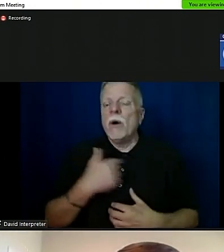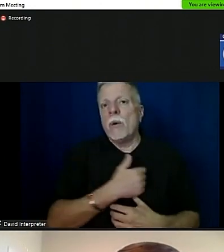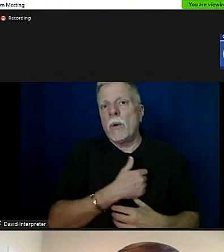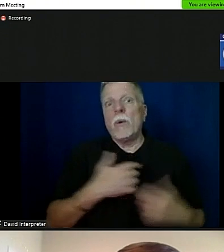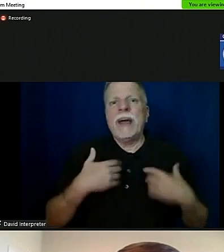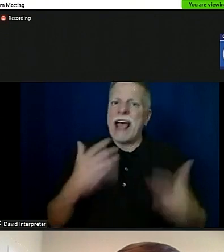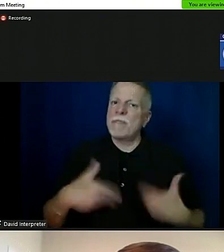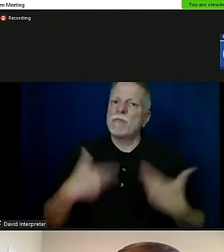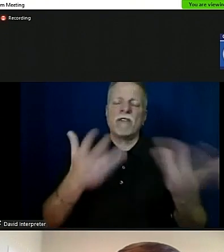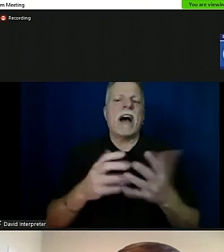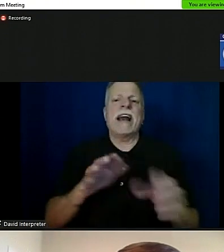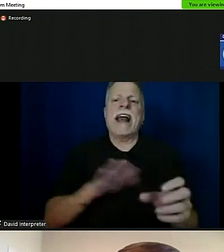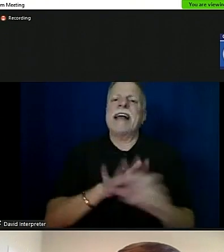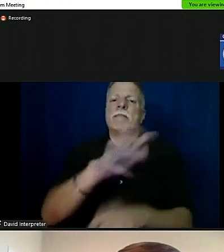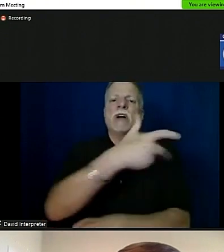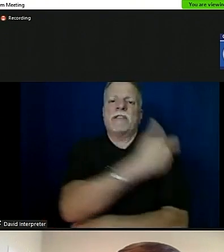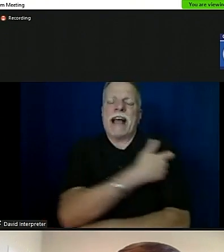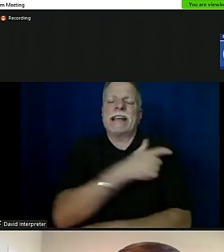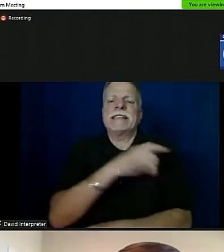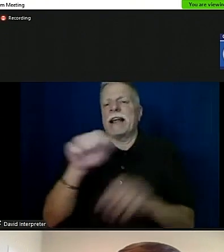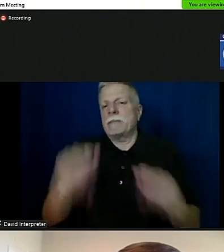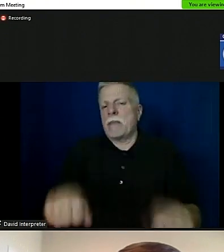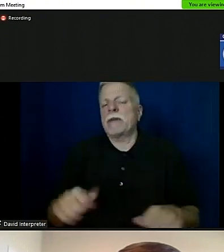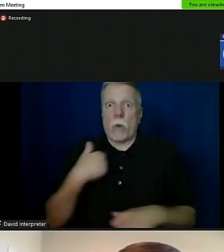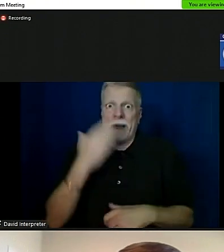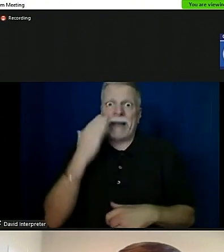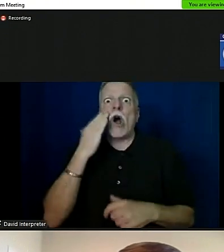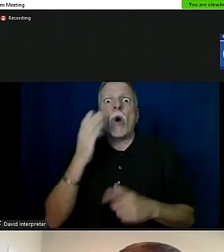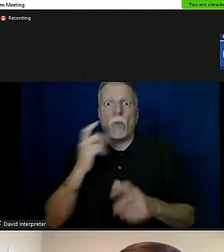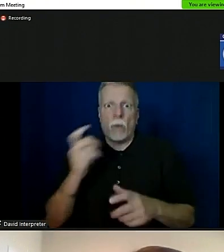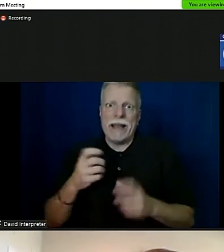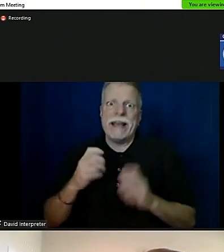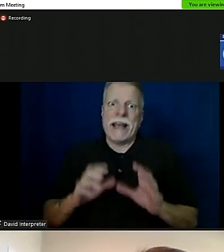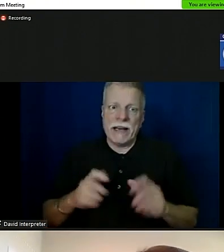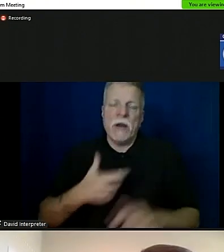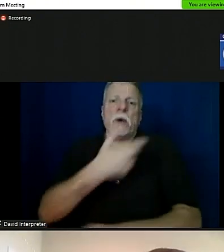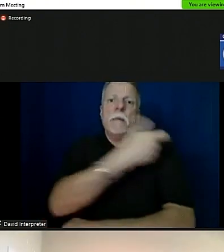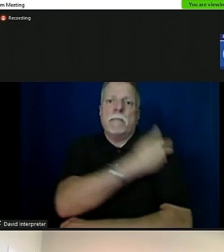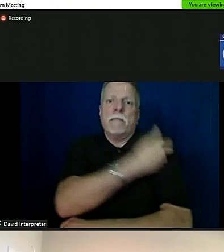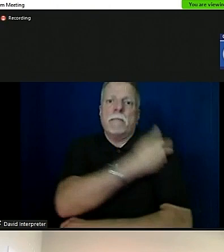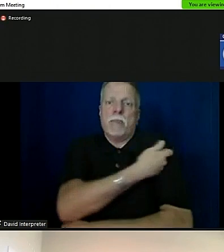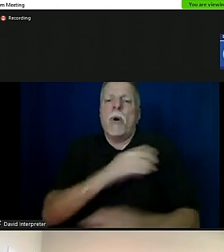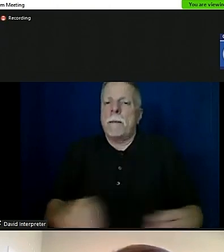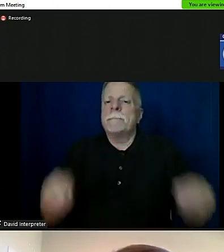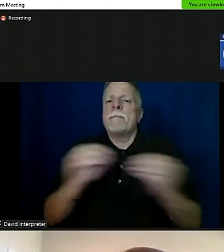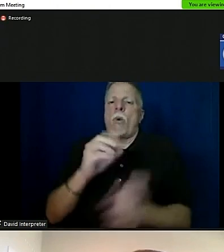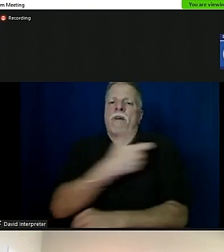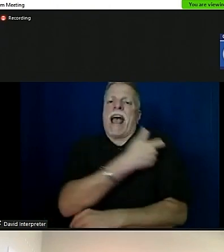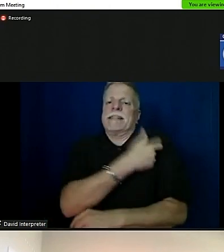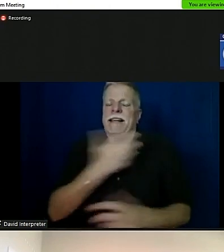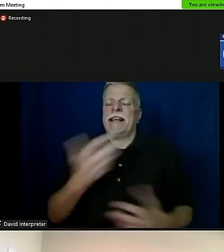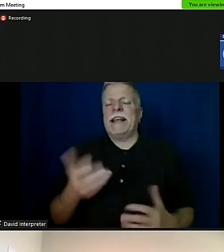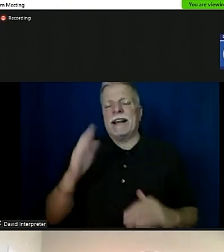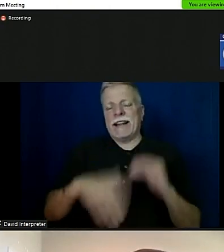can. We know that we can push more vaccine through than is currently available to